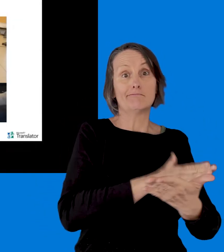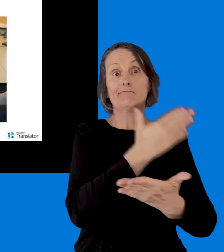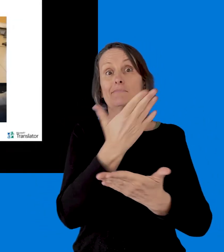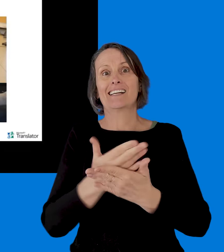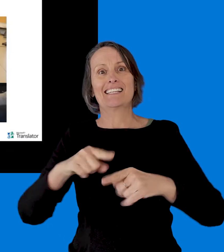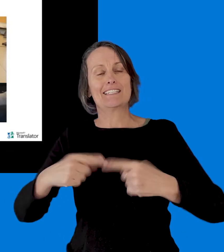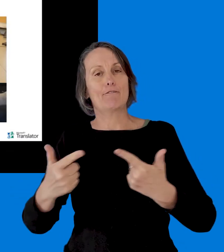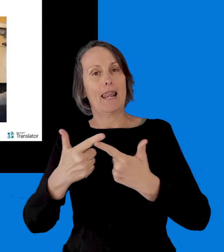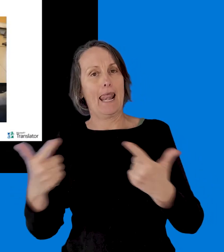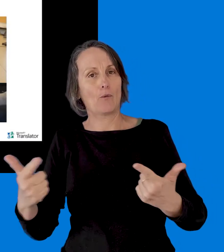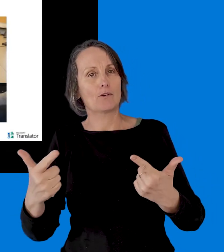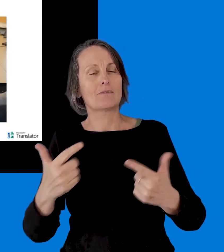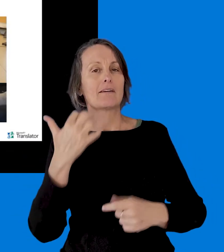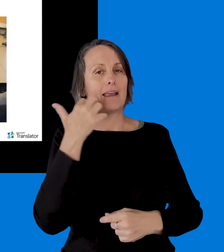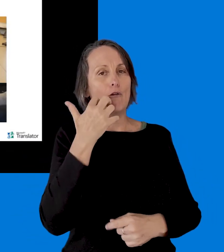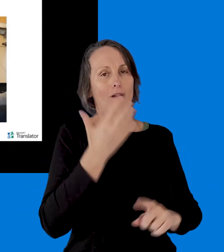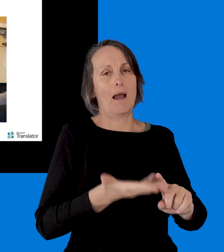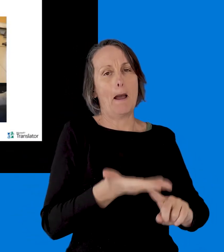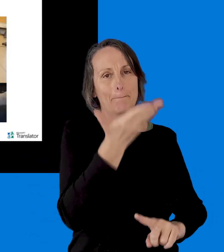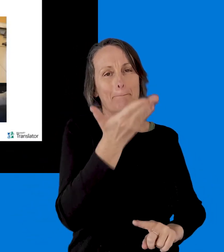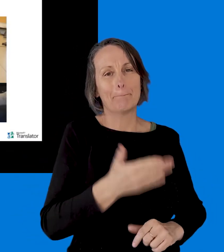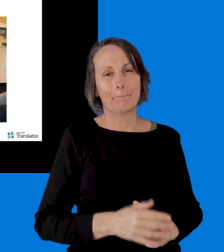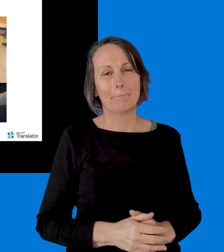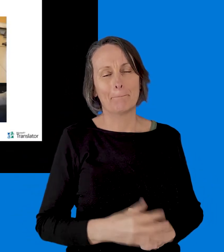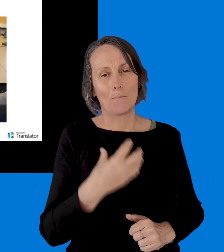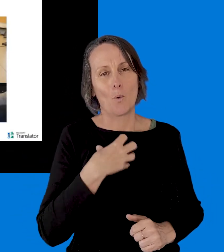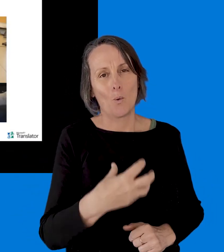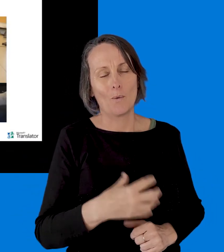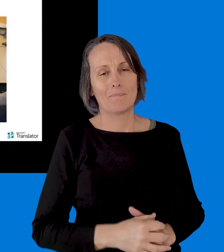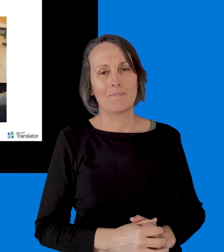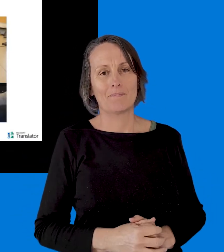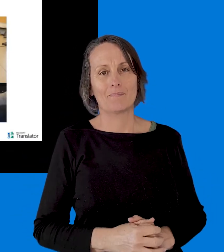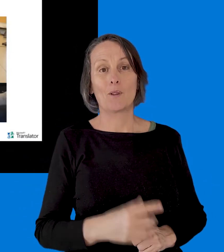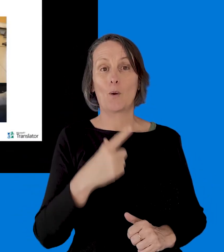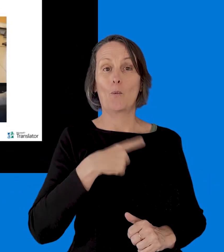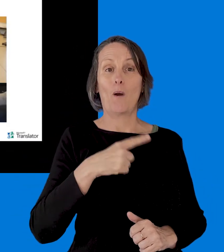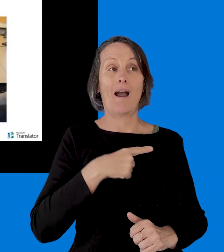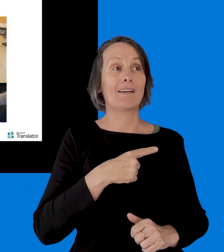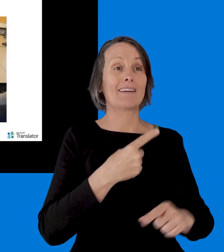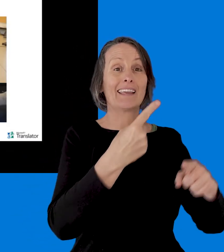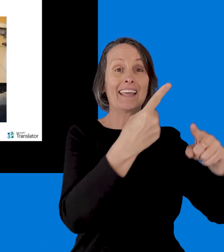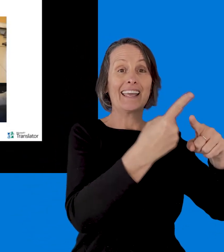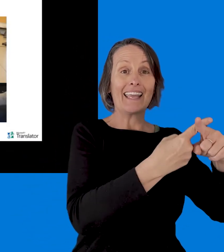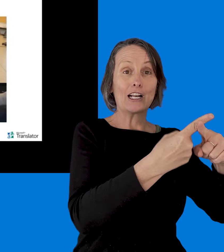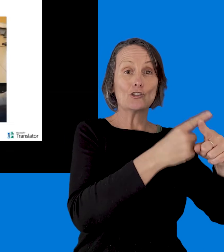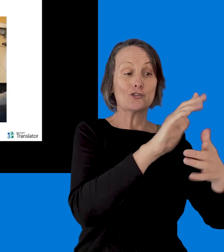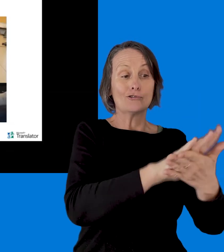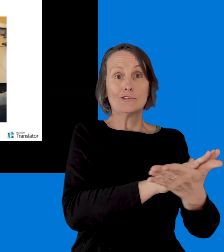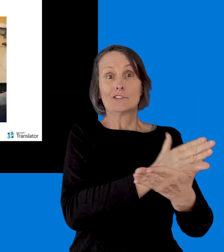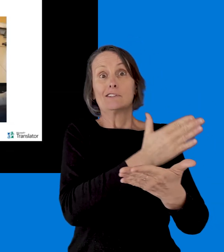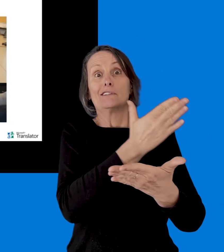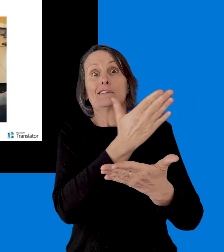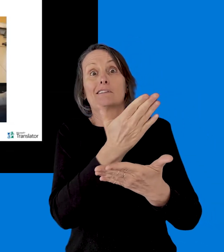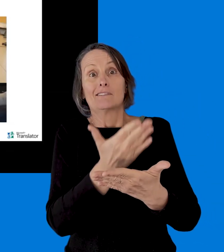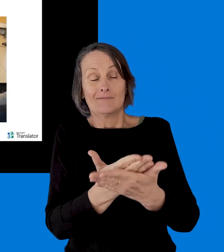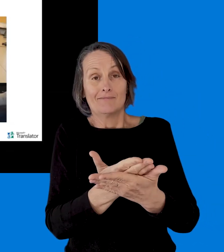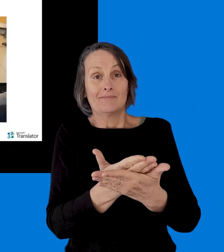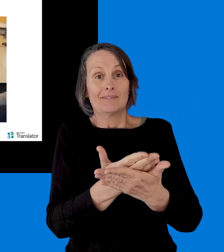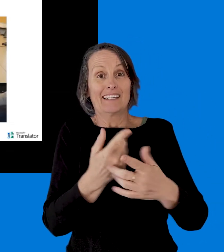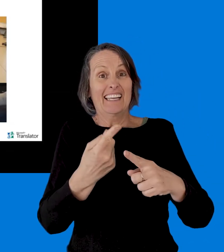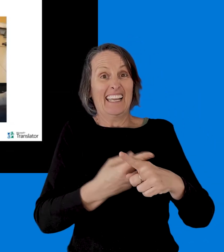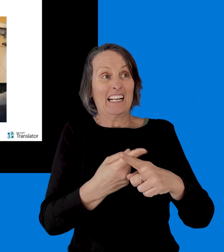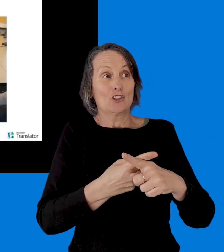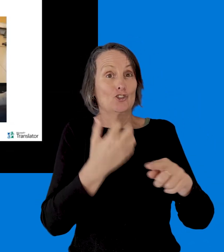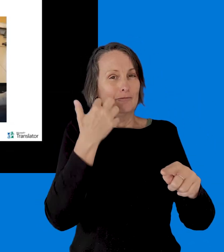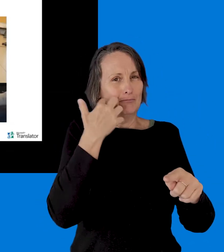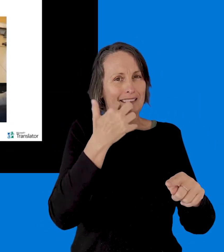you have the error rate that's happening within the English. Let's say when someone's speaking English, if there's an error in the English, that of course will be an